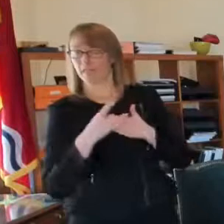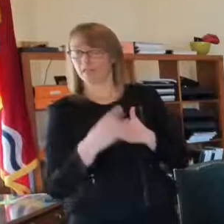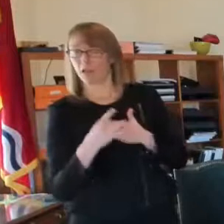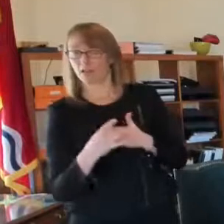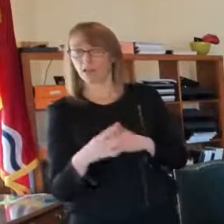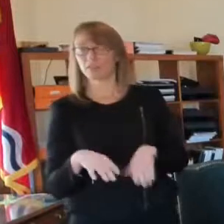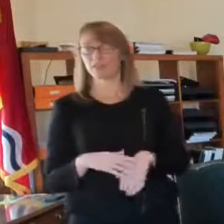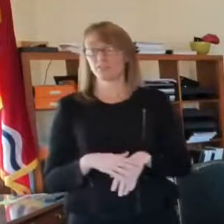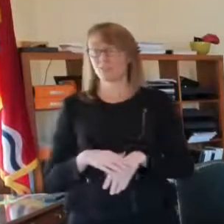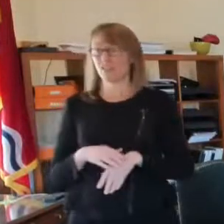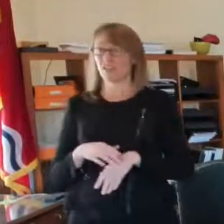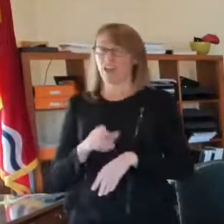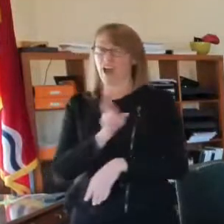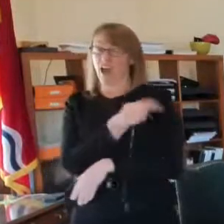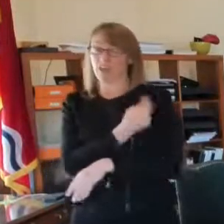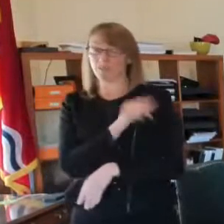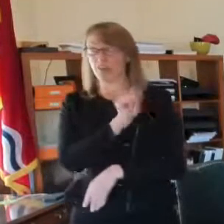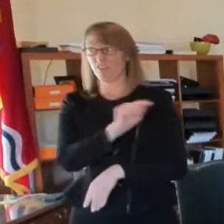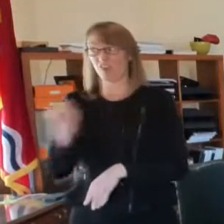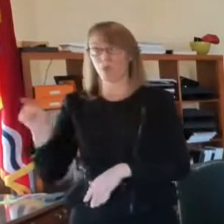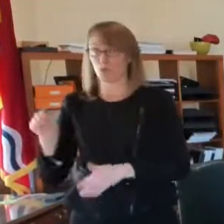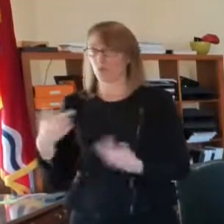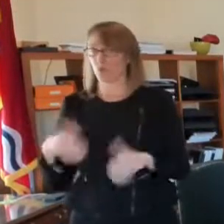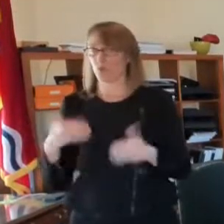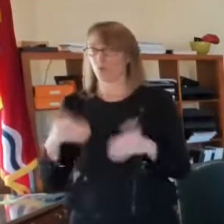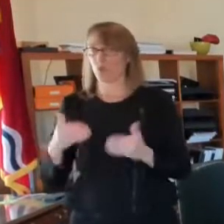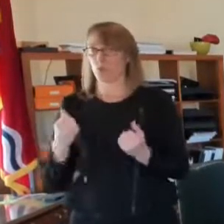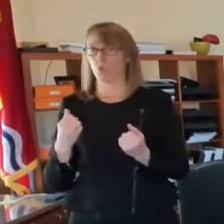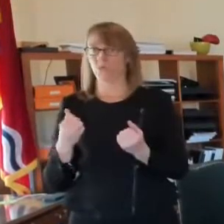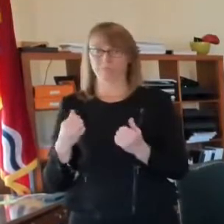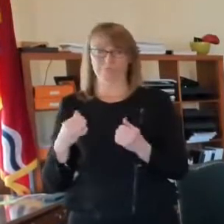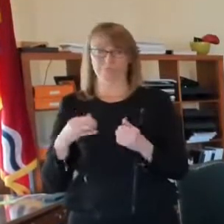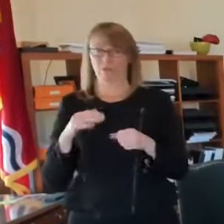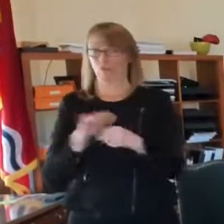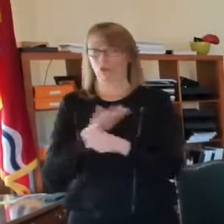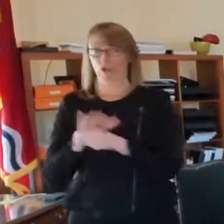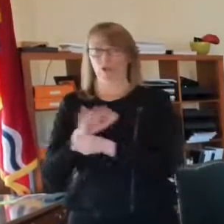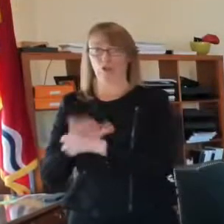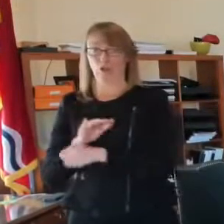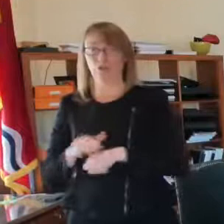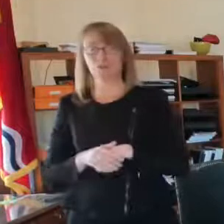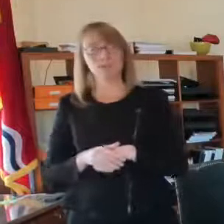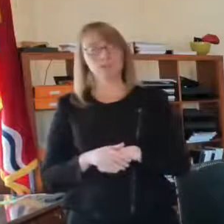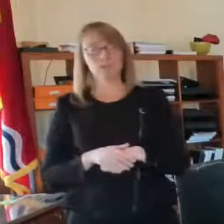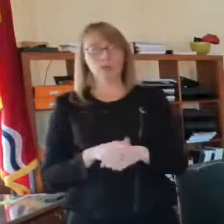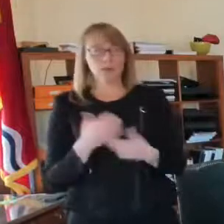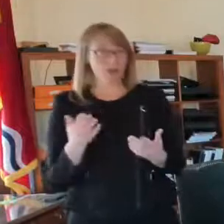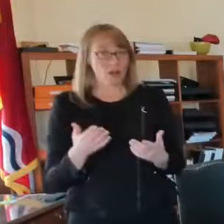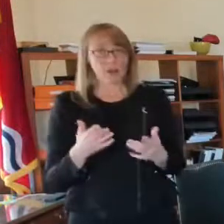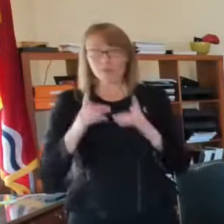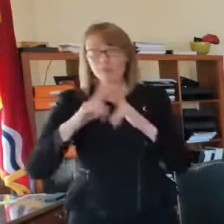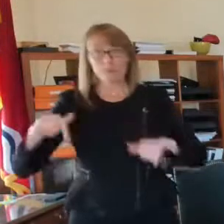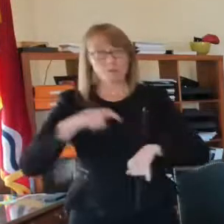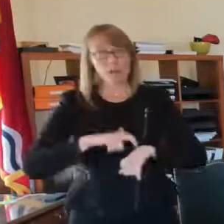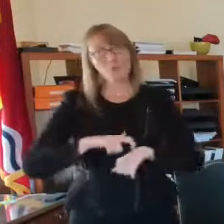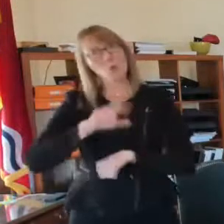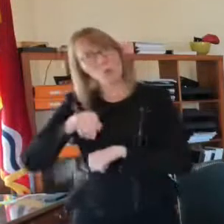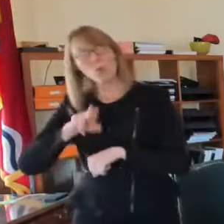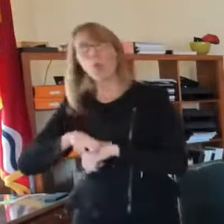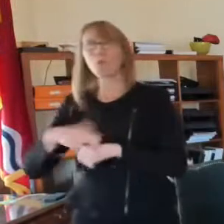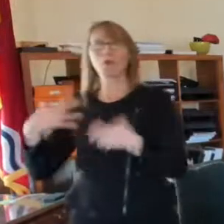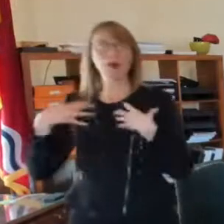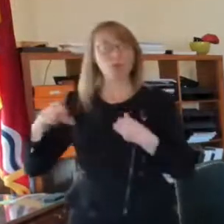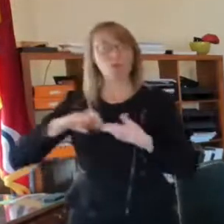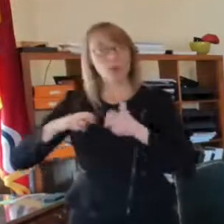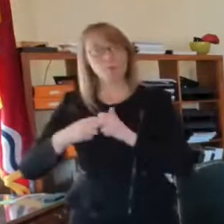and the normal emergencies continue to happen. Of course, heart attack, stroke,